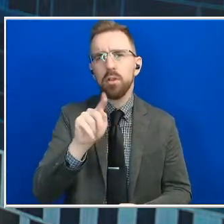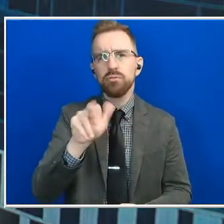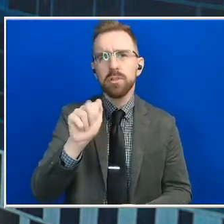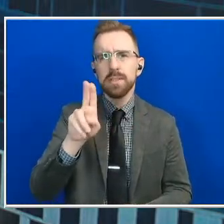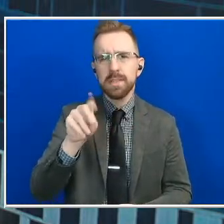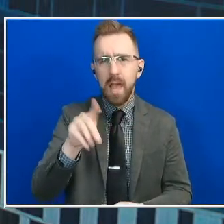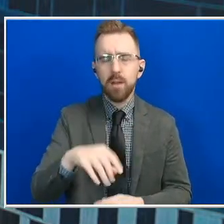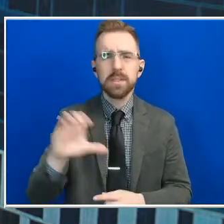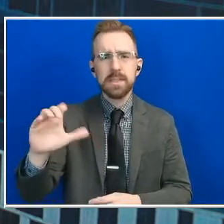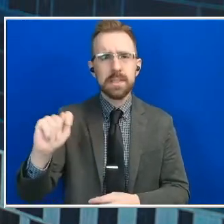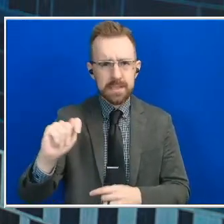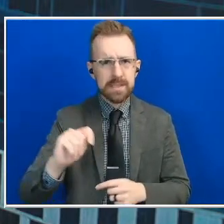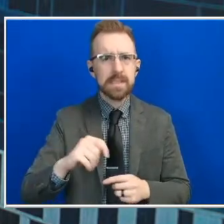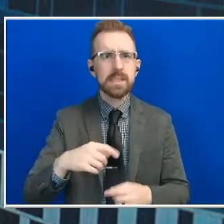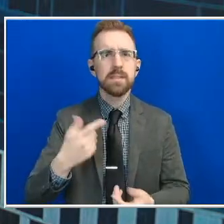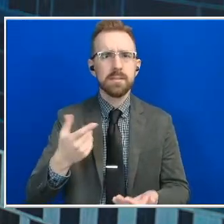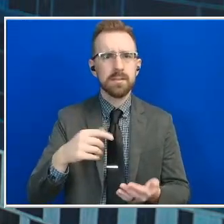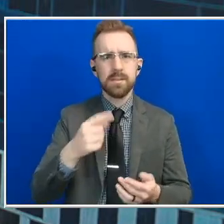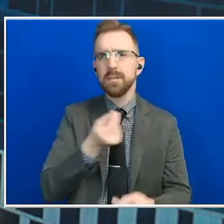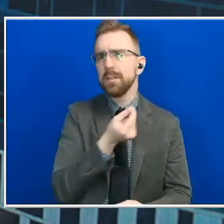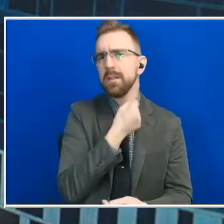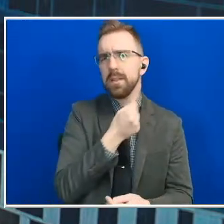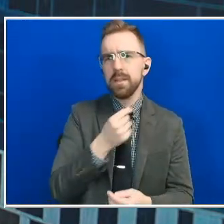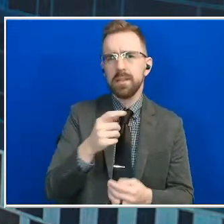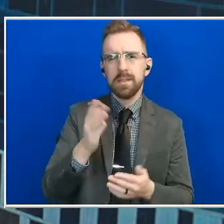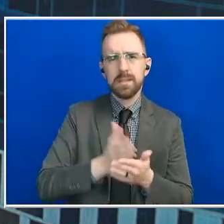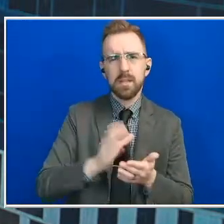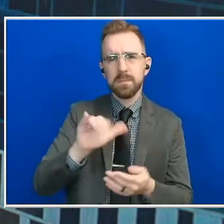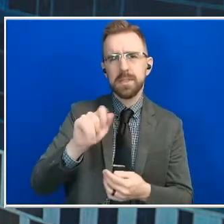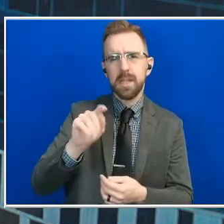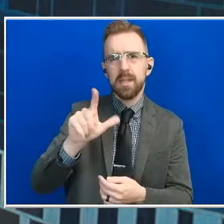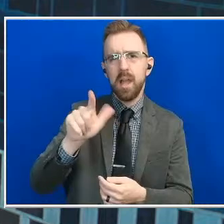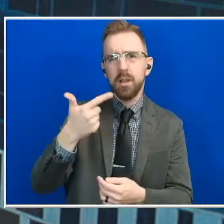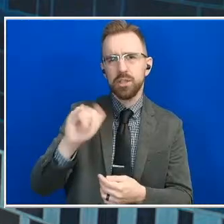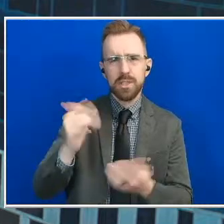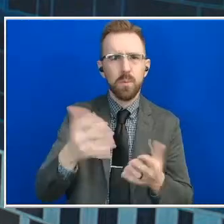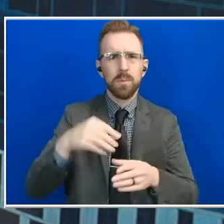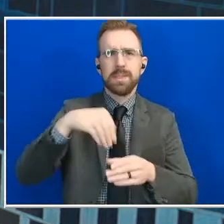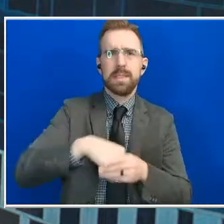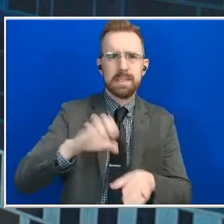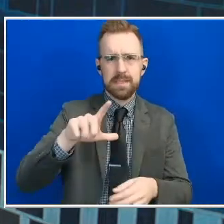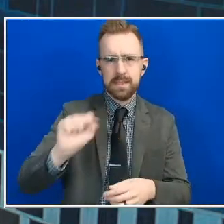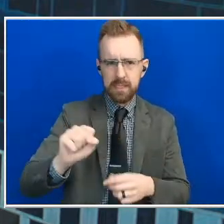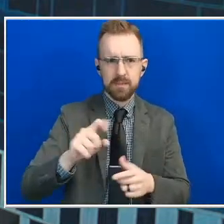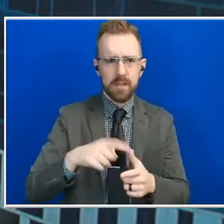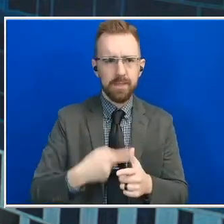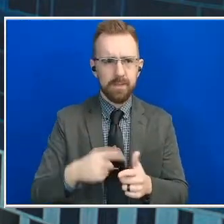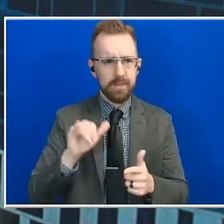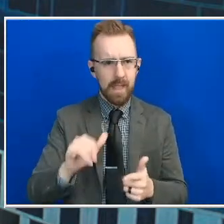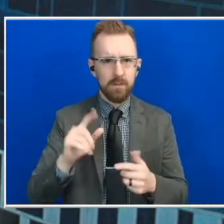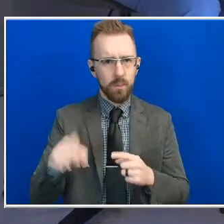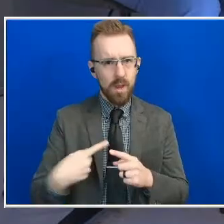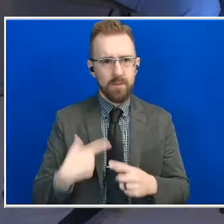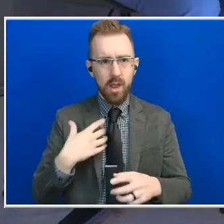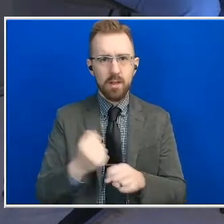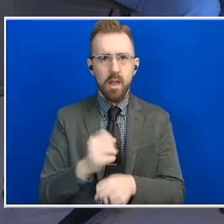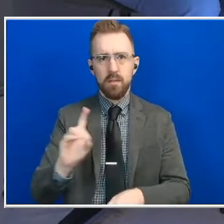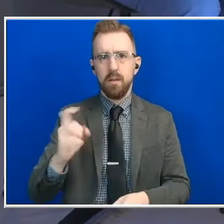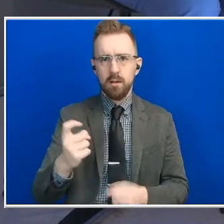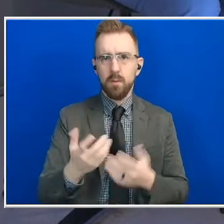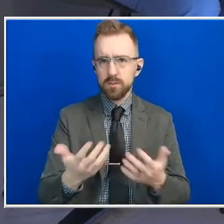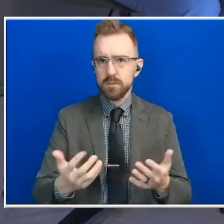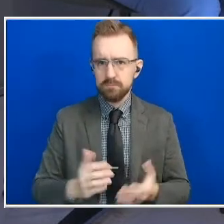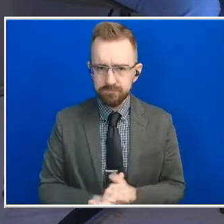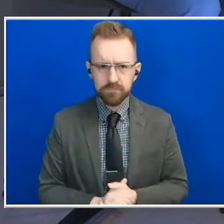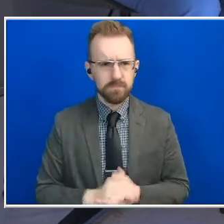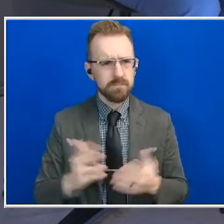fine needle aspiration to do some cytology and actually see what was in the cells. And then that was when I got the diagnosis. Okay, so what was that moment